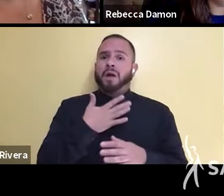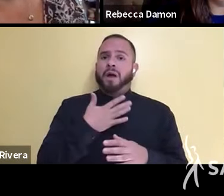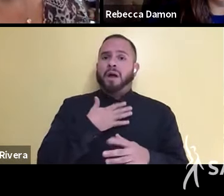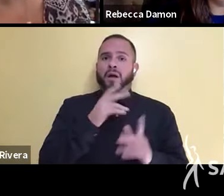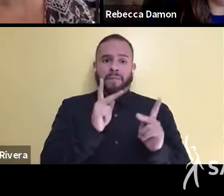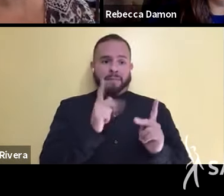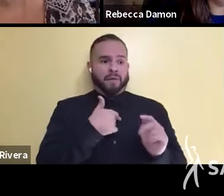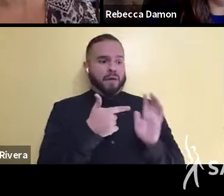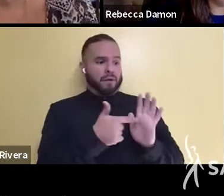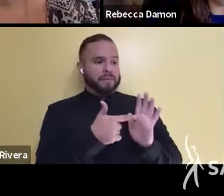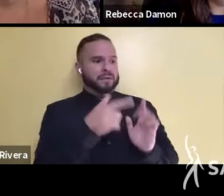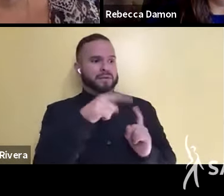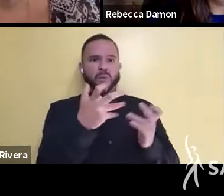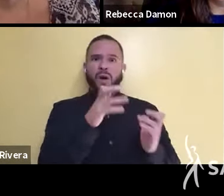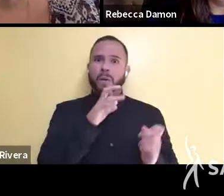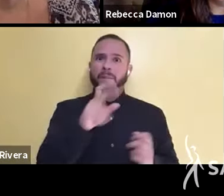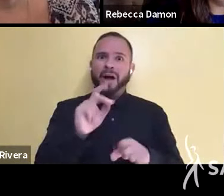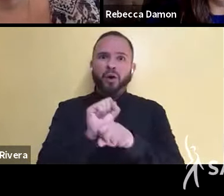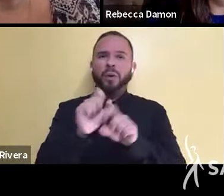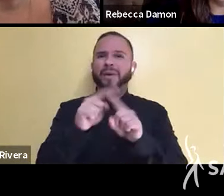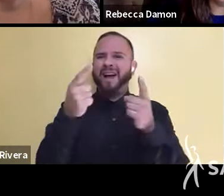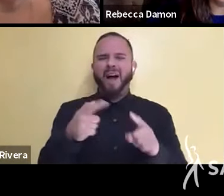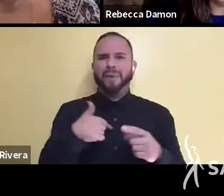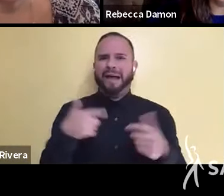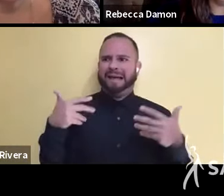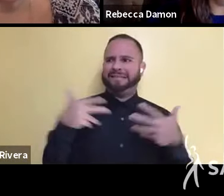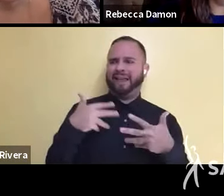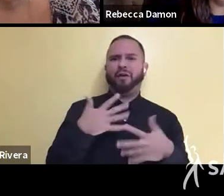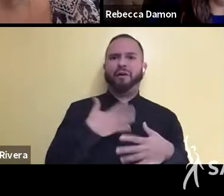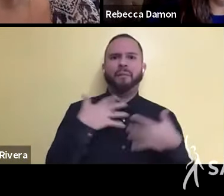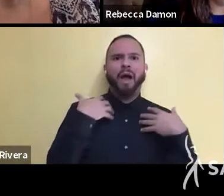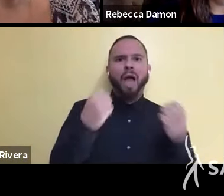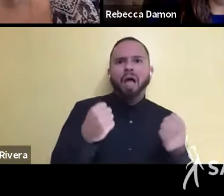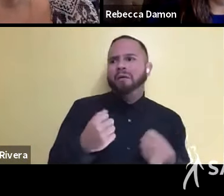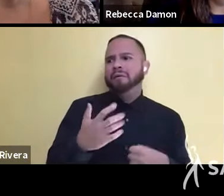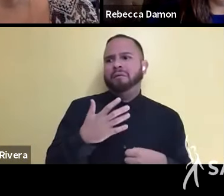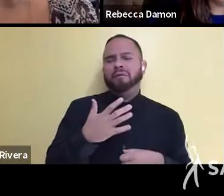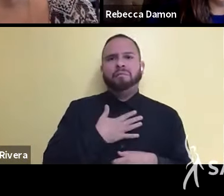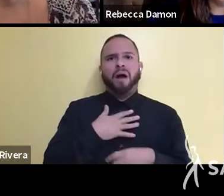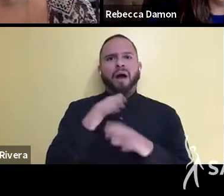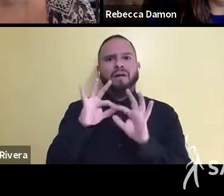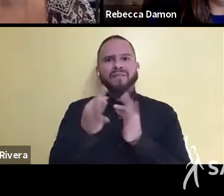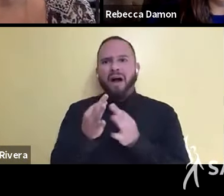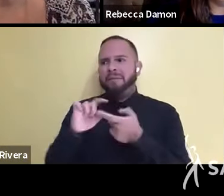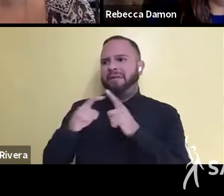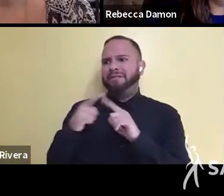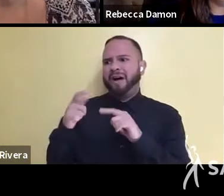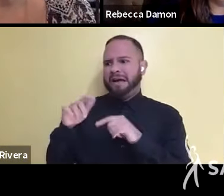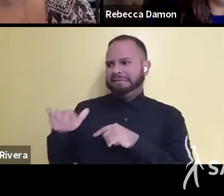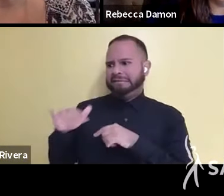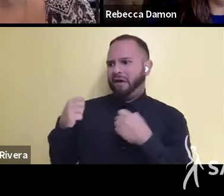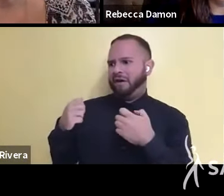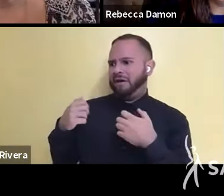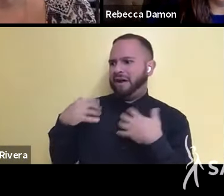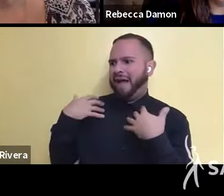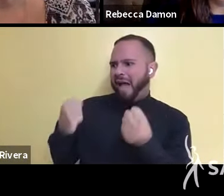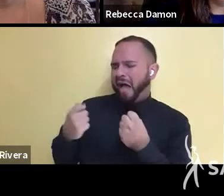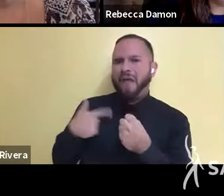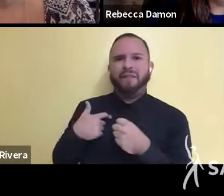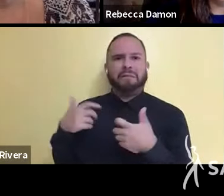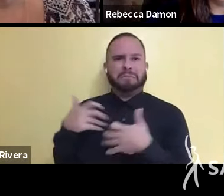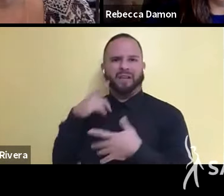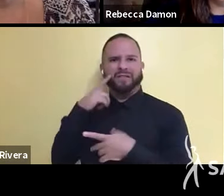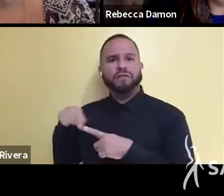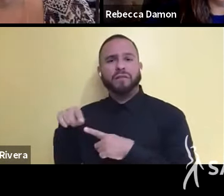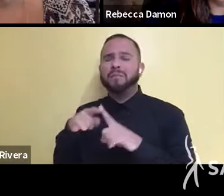their health or the health of loved ones. That is why until we contain and defeat the coronavirus, we